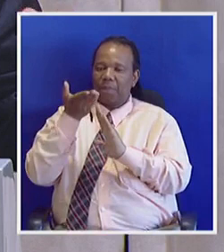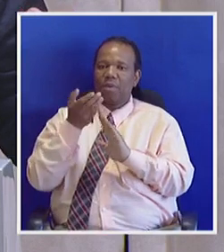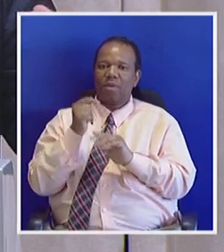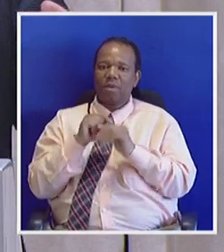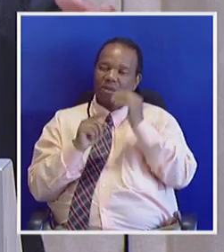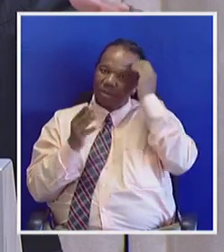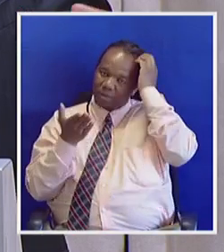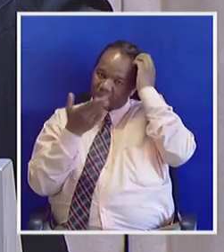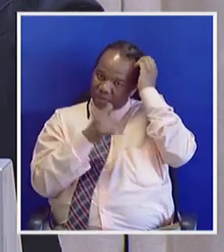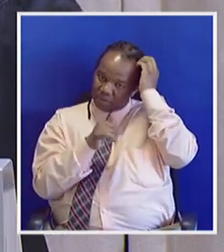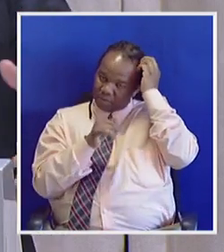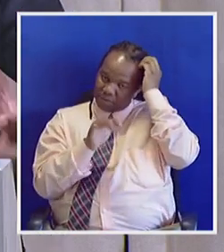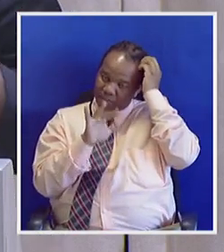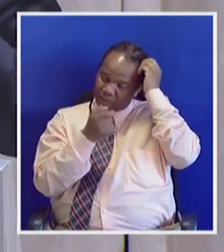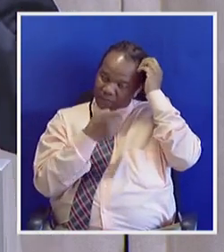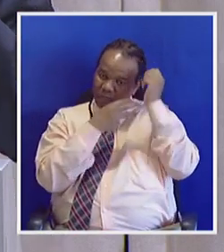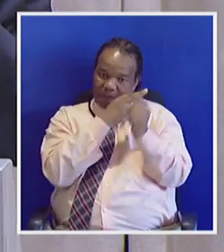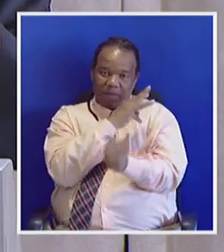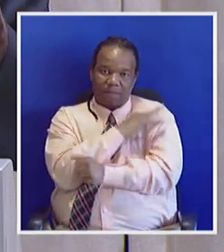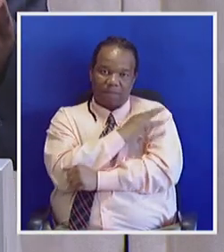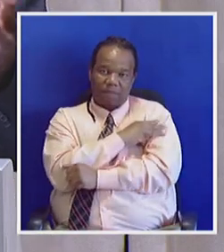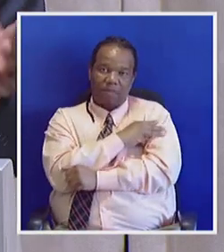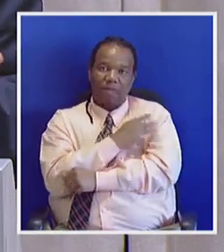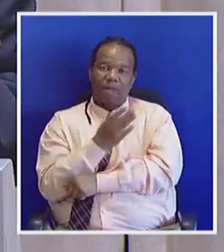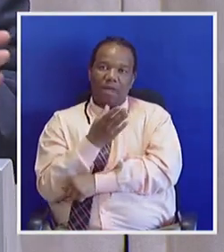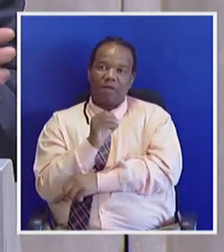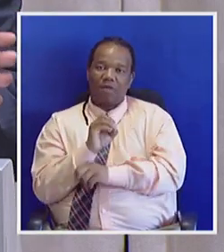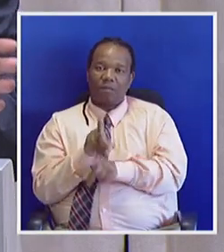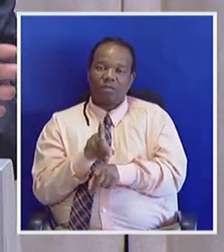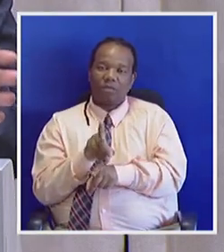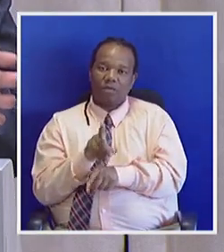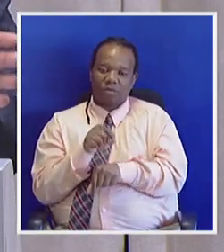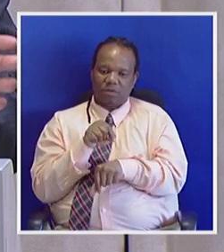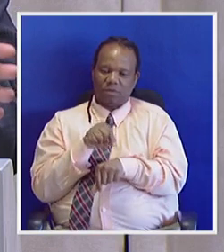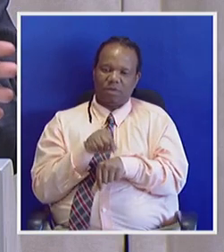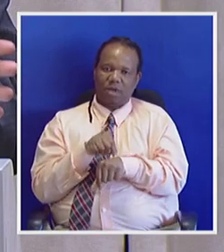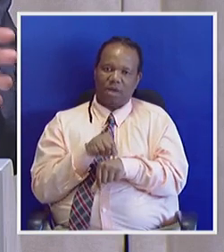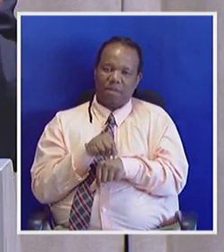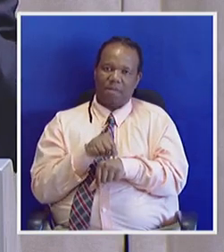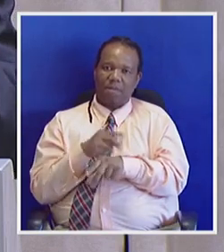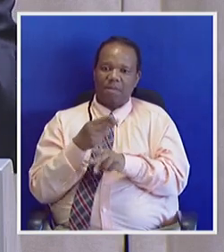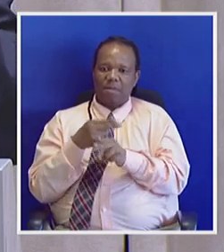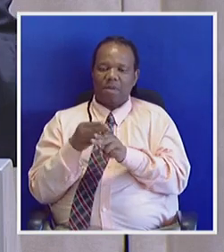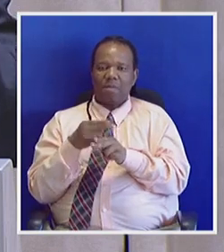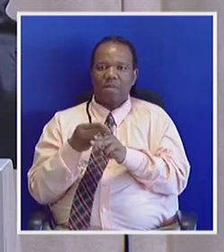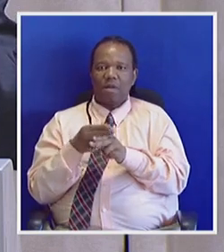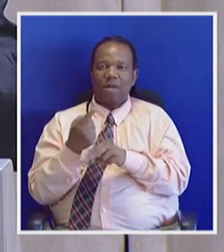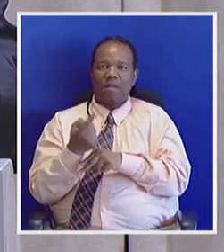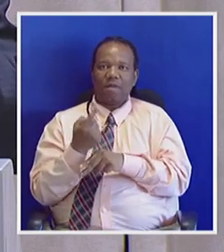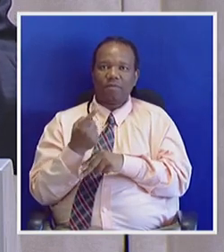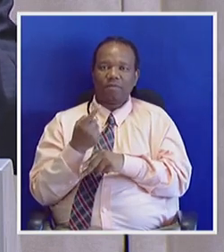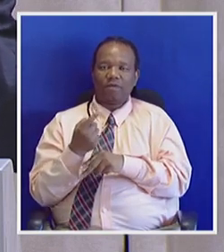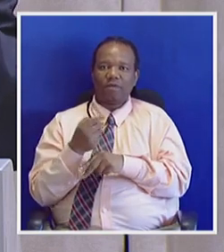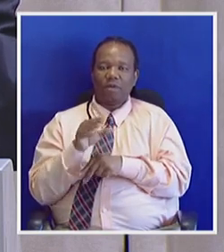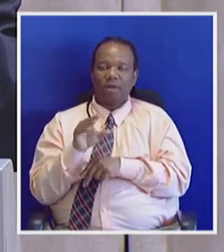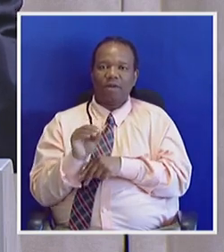in domestic work are given an opportunity, time enough to prepare themselves, to know that they will